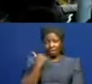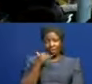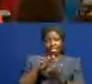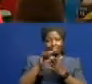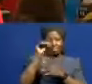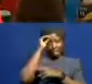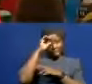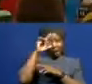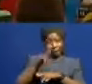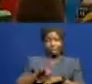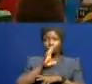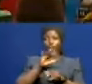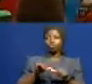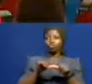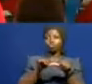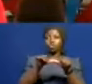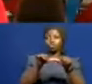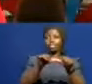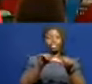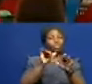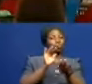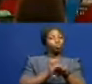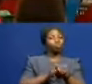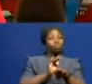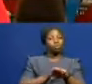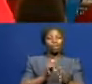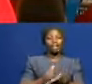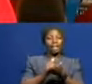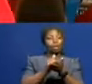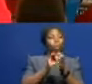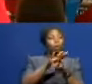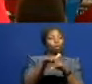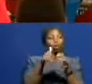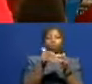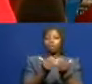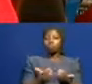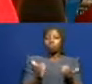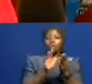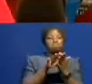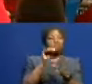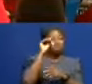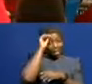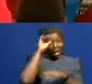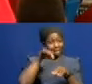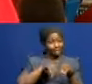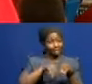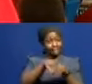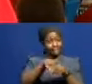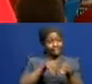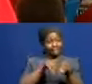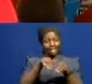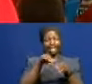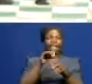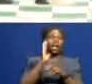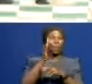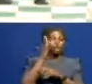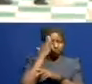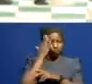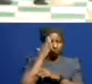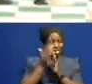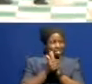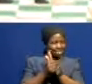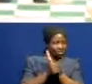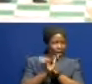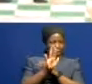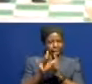be continuous. It feels really good helping all these kids. They learn chess. We get to know their talents. I've gotten